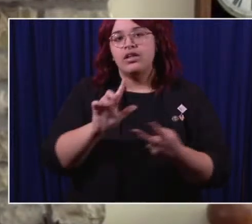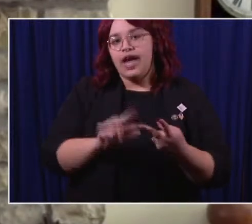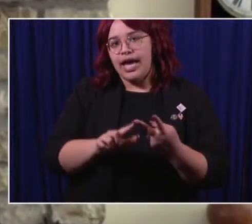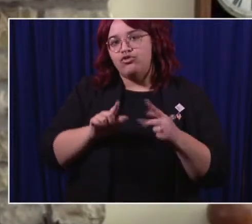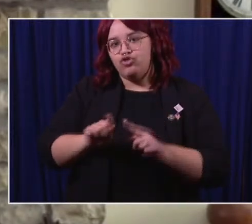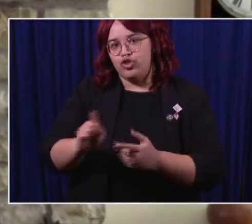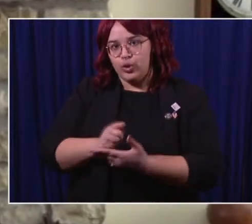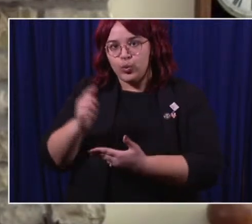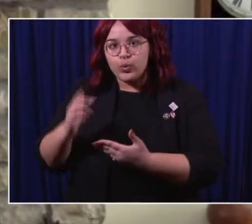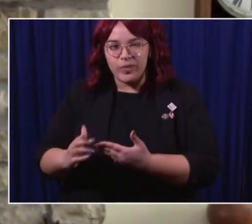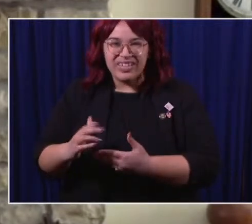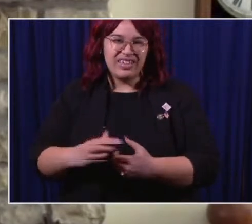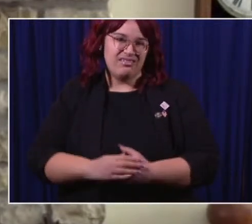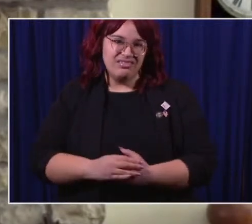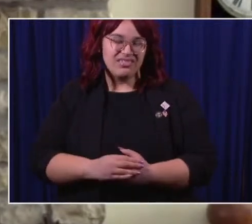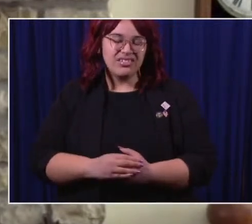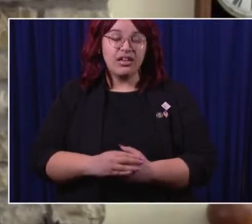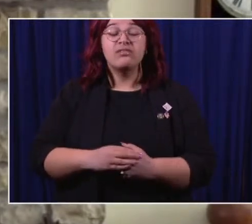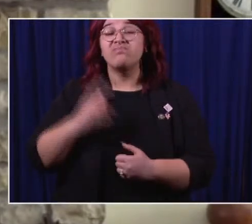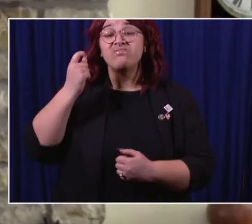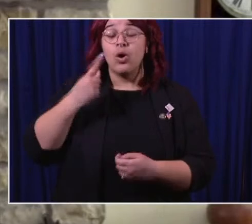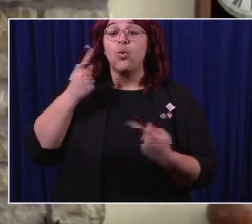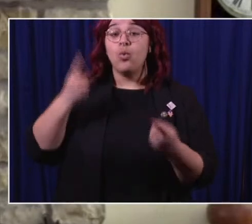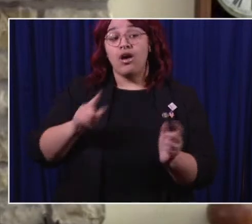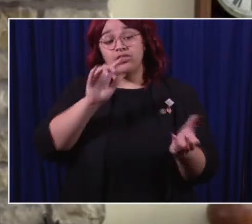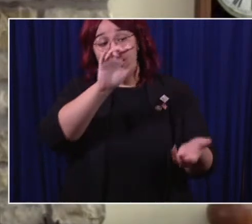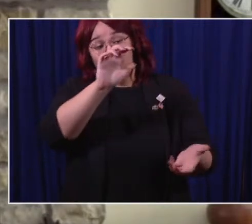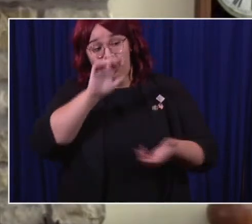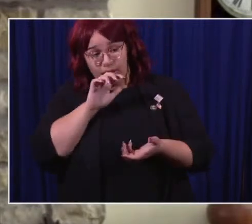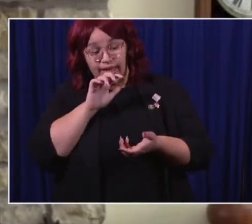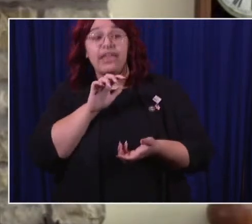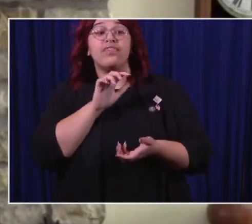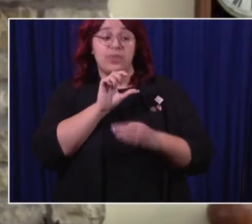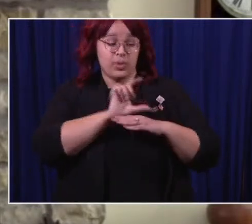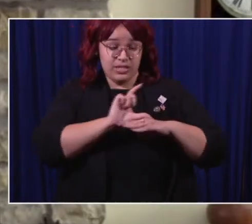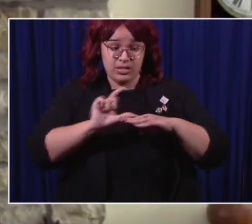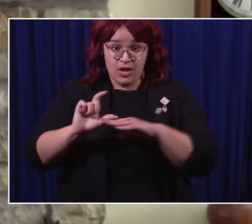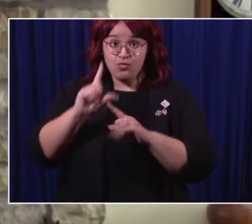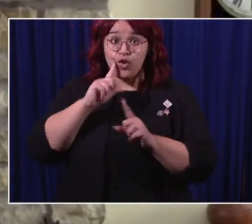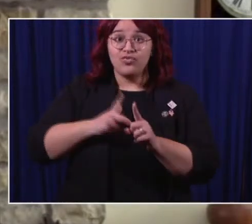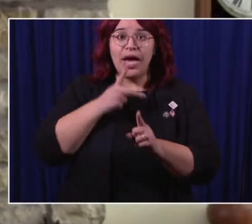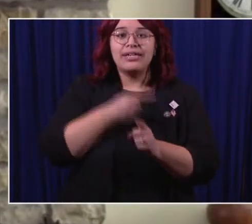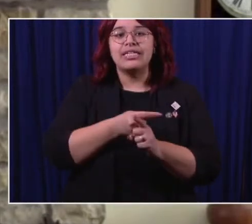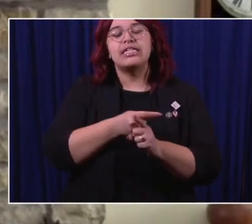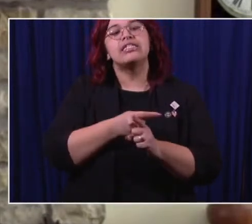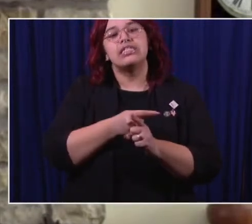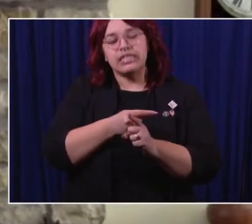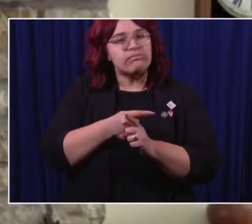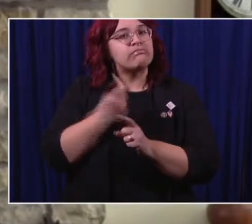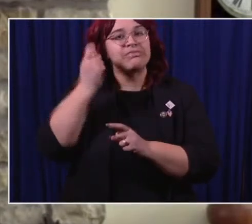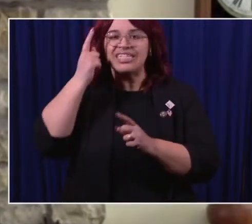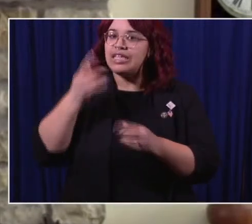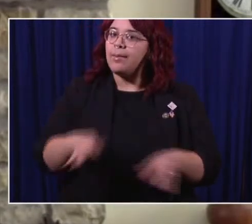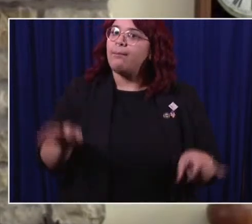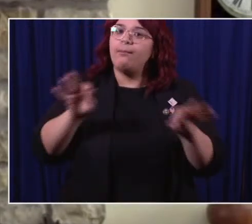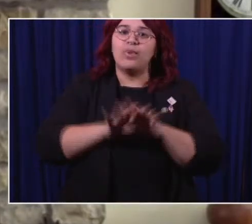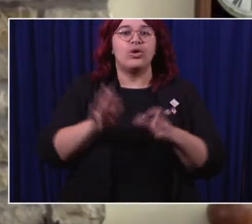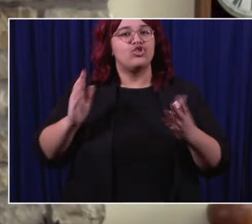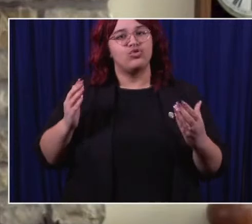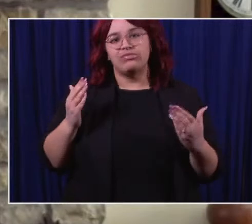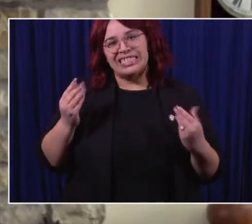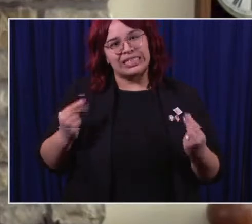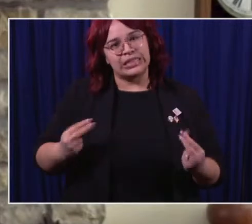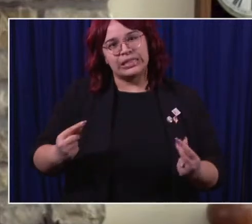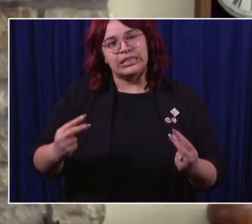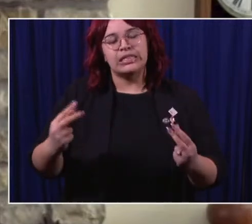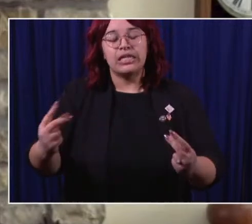those out just as quickly as you can. We got to get caught up. And that may mean doing it in the evening. That may